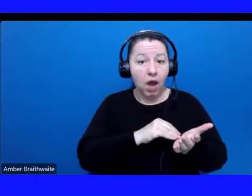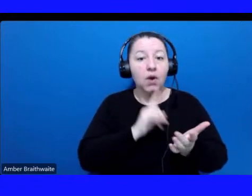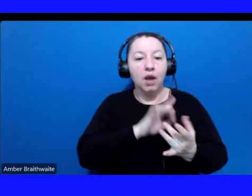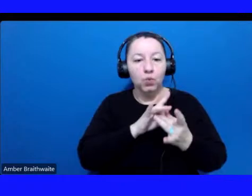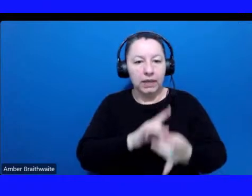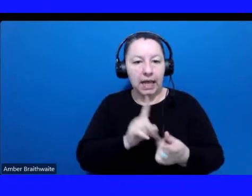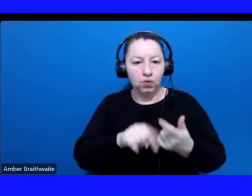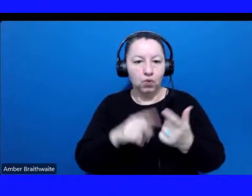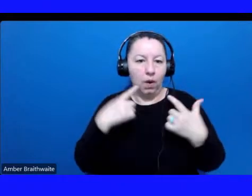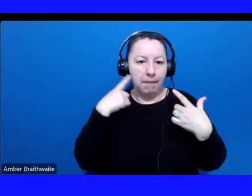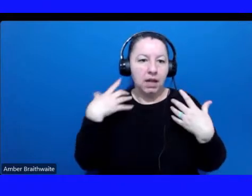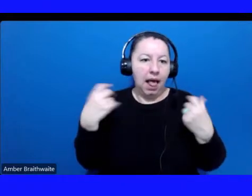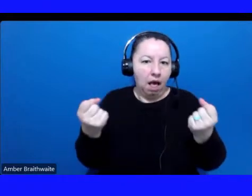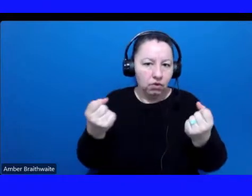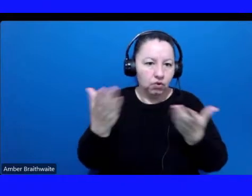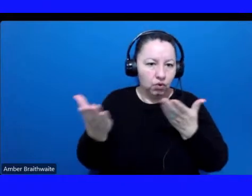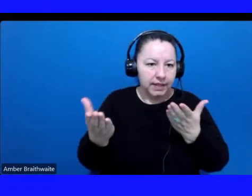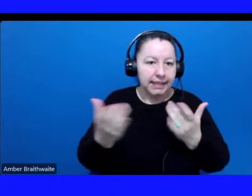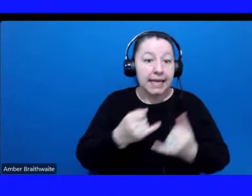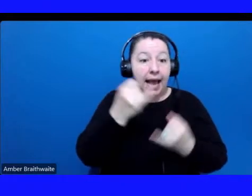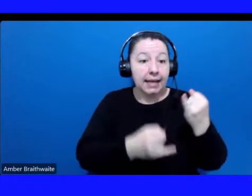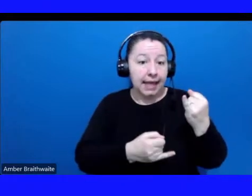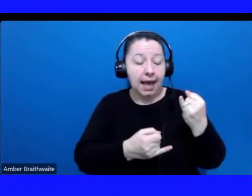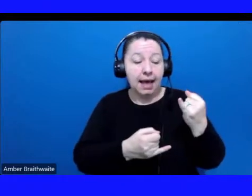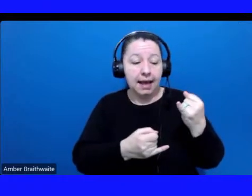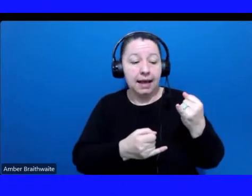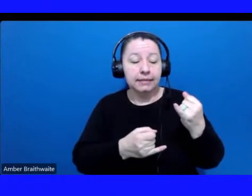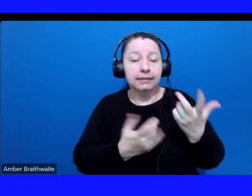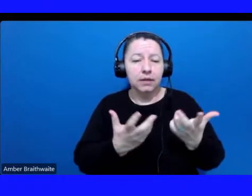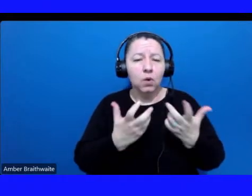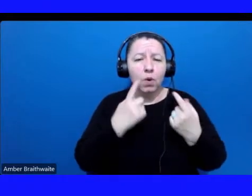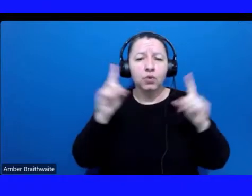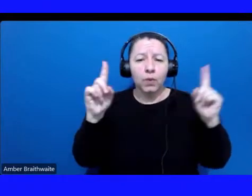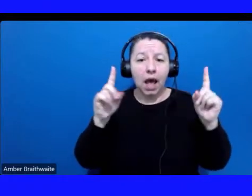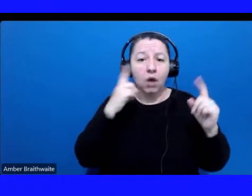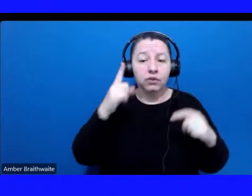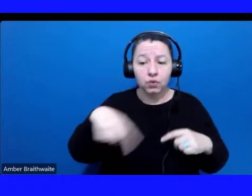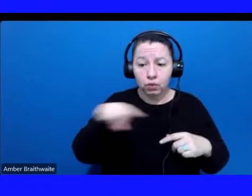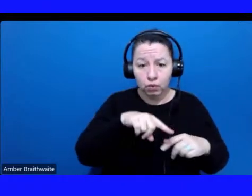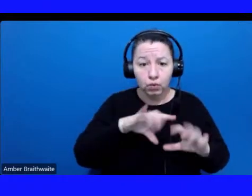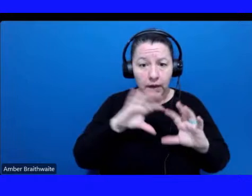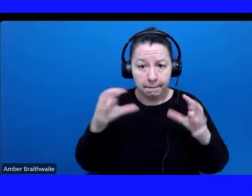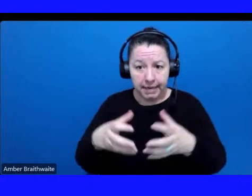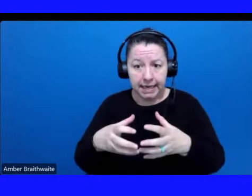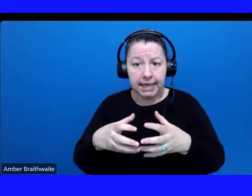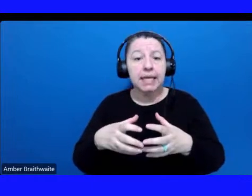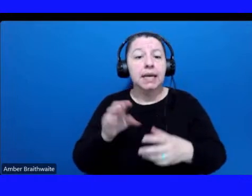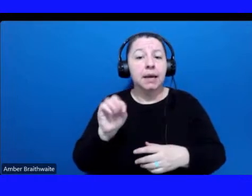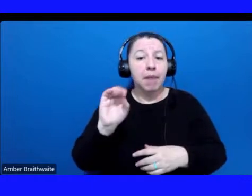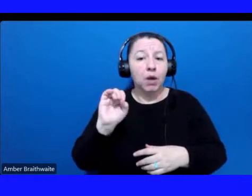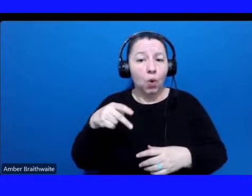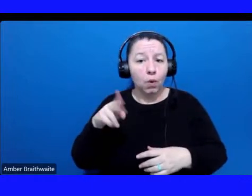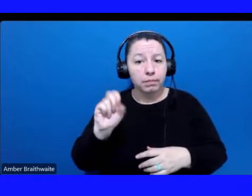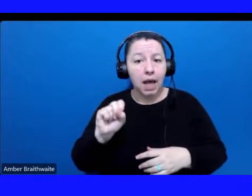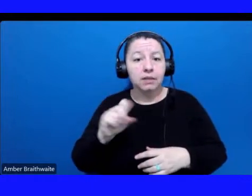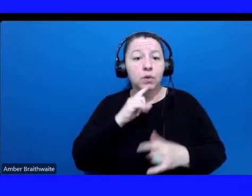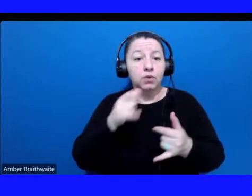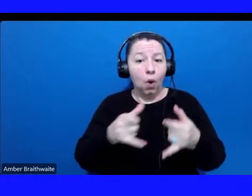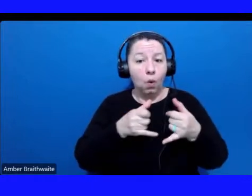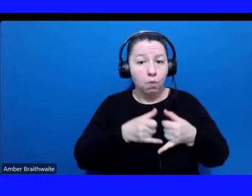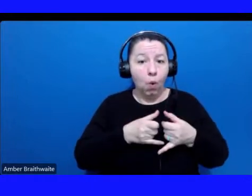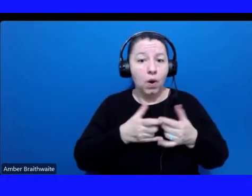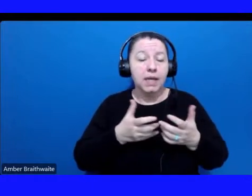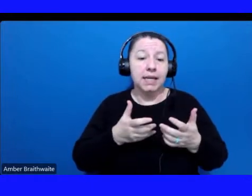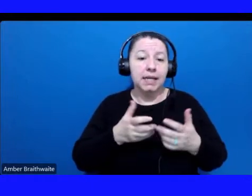upon quality measures like viral load suppression, consumer satisfaction, and other compliance measures, as well as a whole gamut of